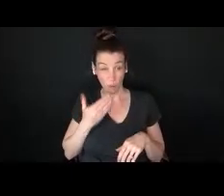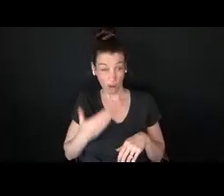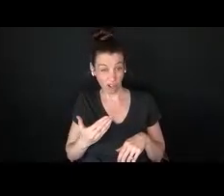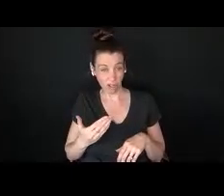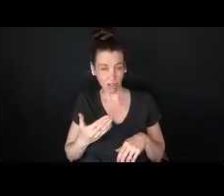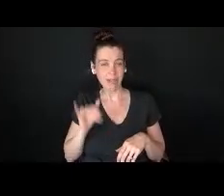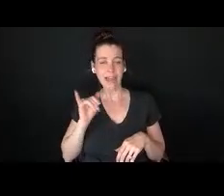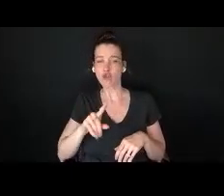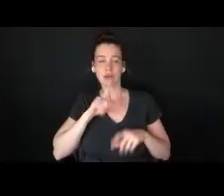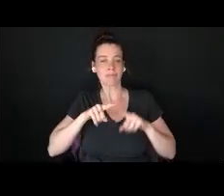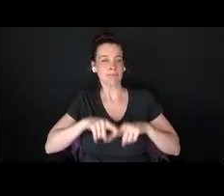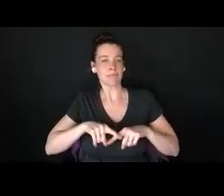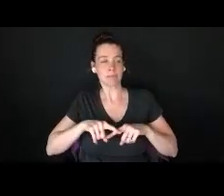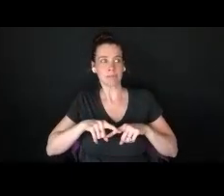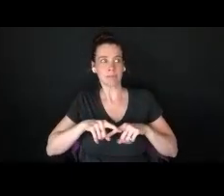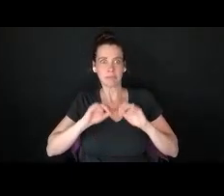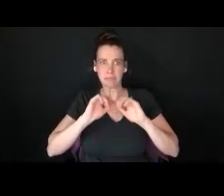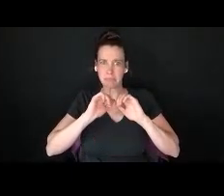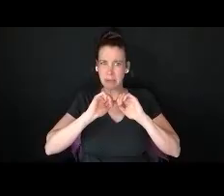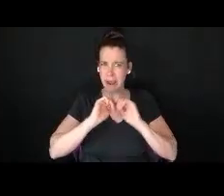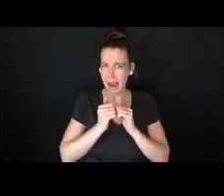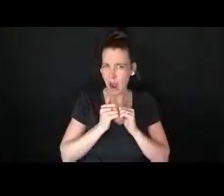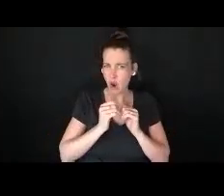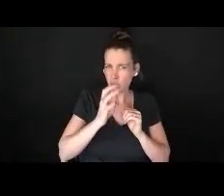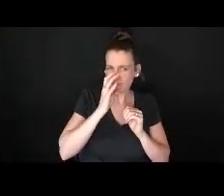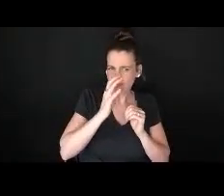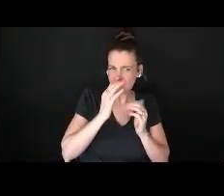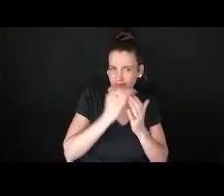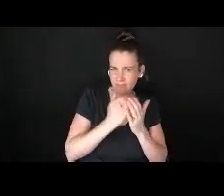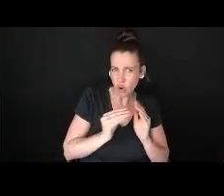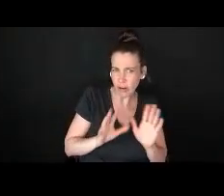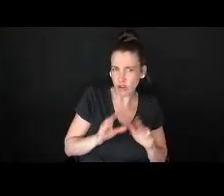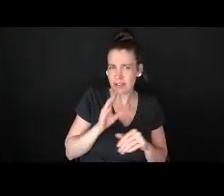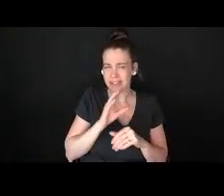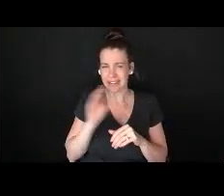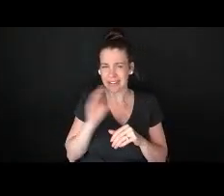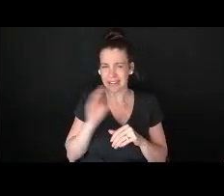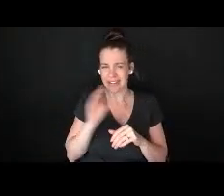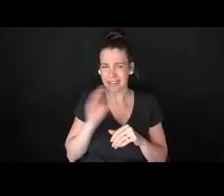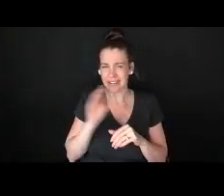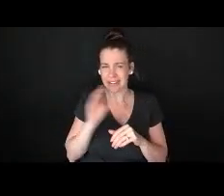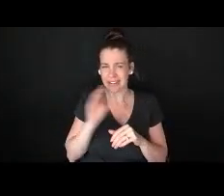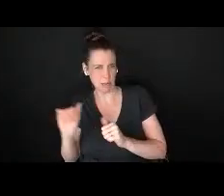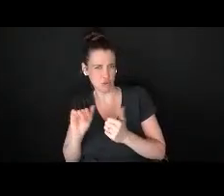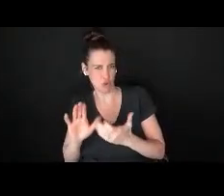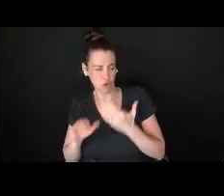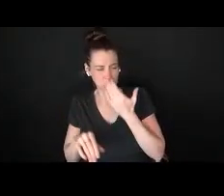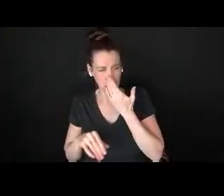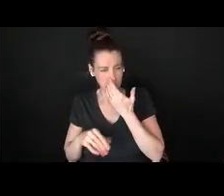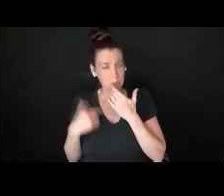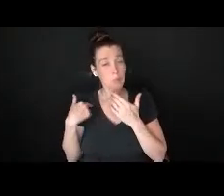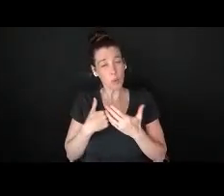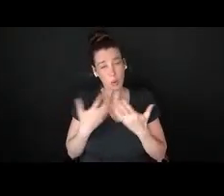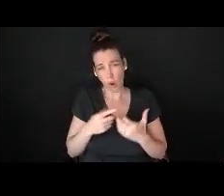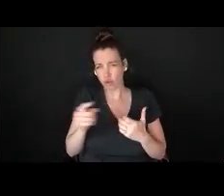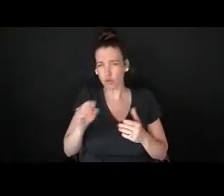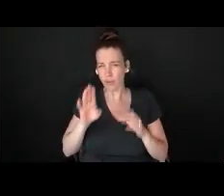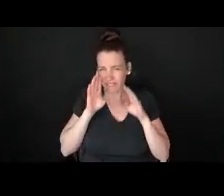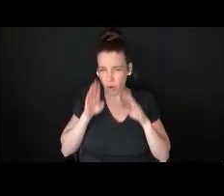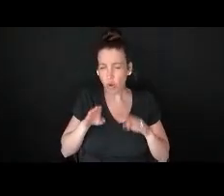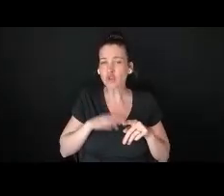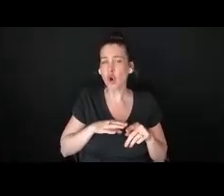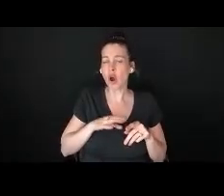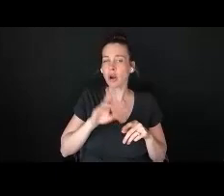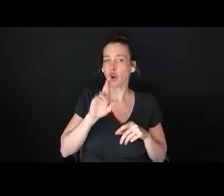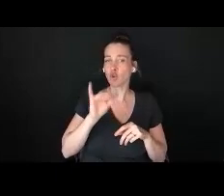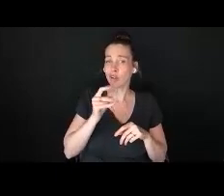how rigorous and feasible is the approach. We kind of want to encourage reviewers to really require and focus on rigorous and feasible methods, but